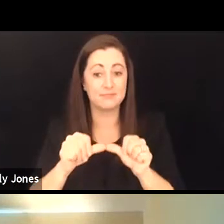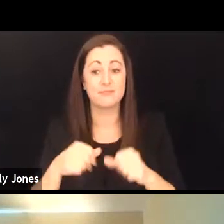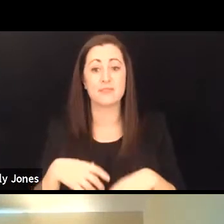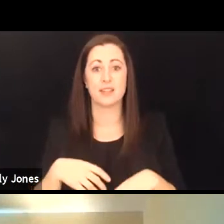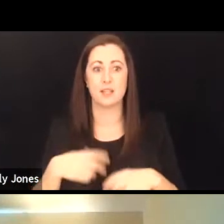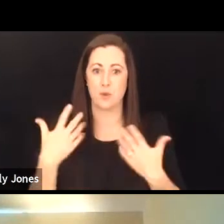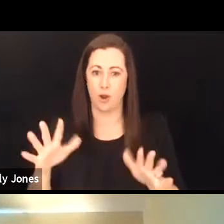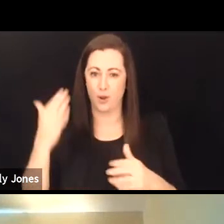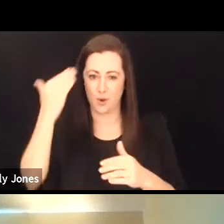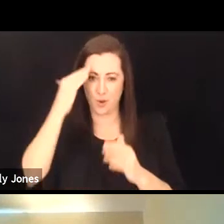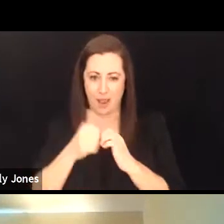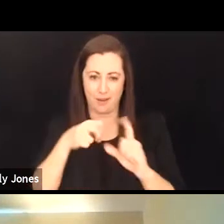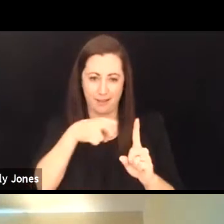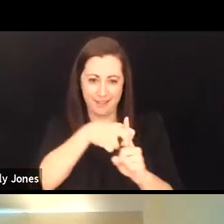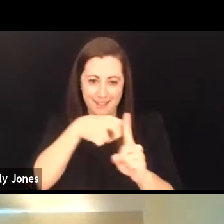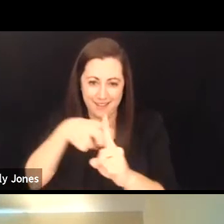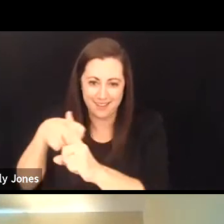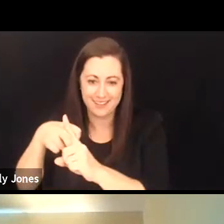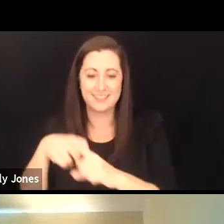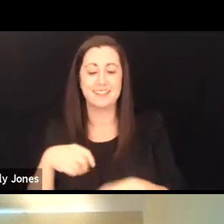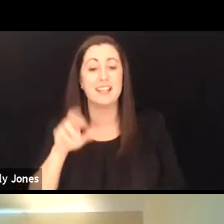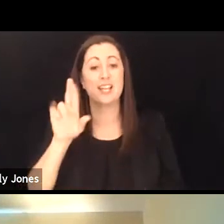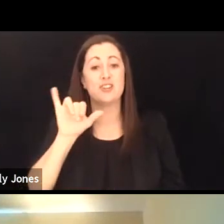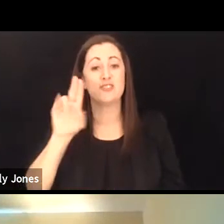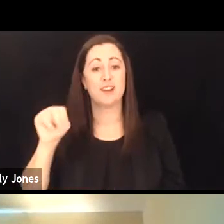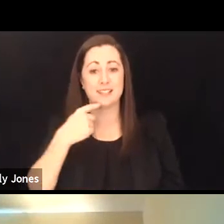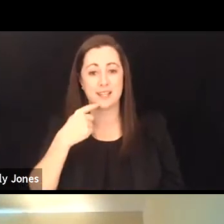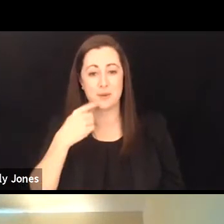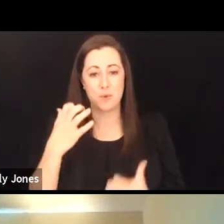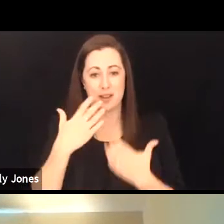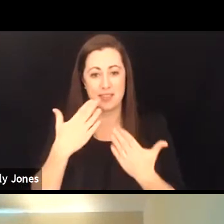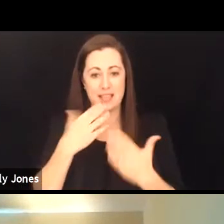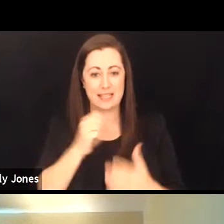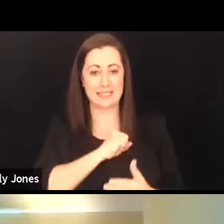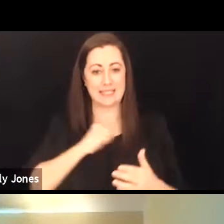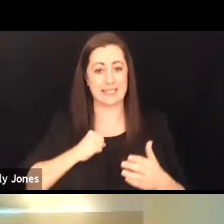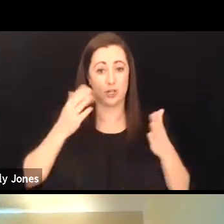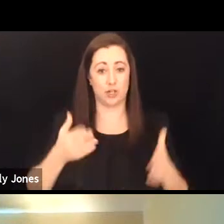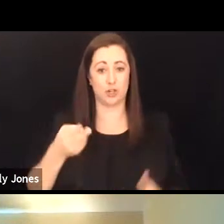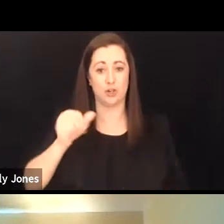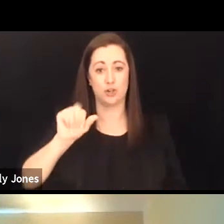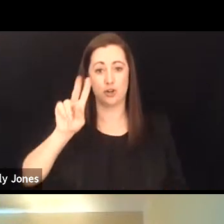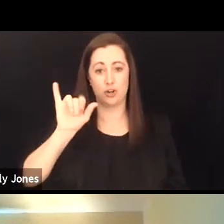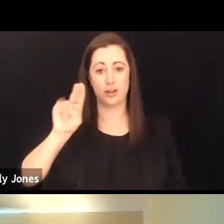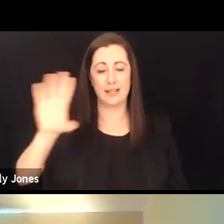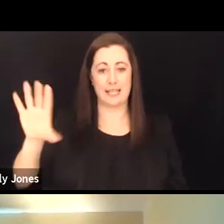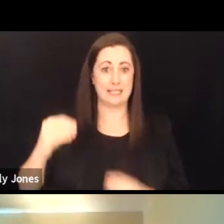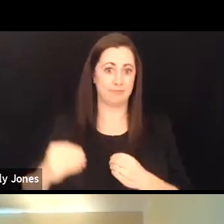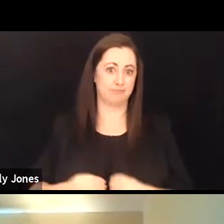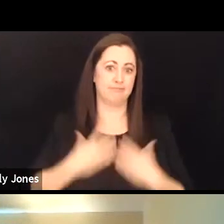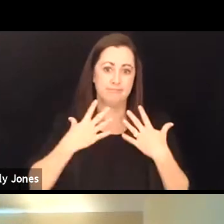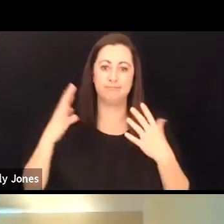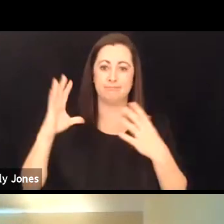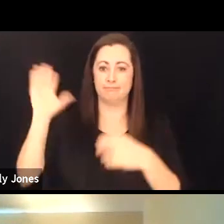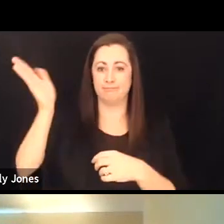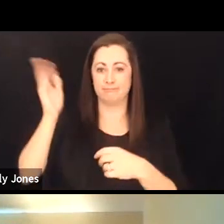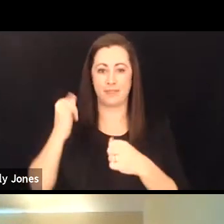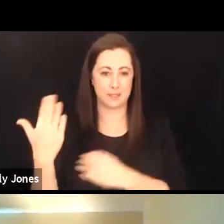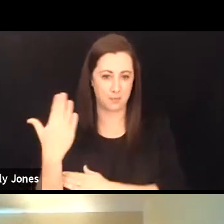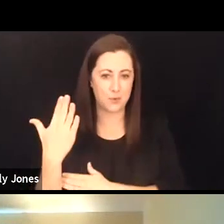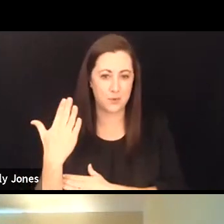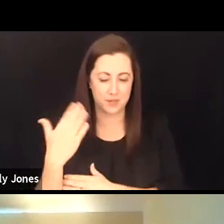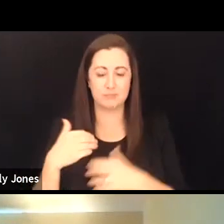now. And as Ryan said, we also want to thank very much Senator Harkin for his inspirational comments this morning.